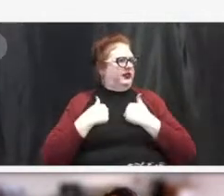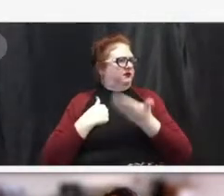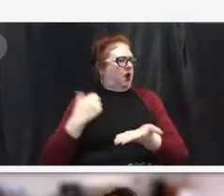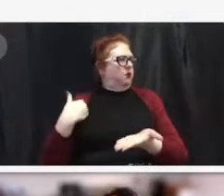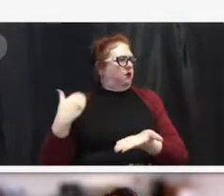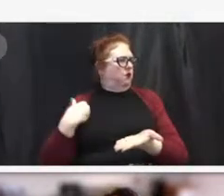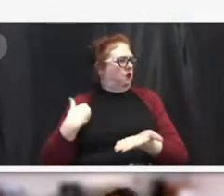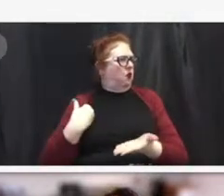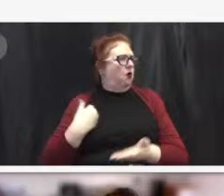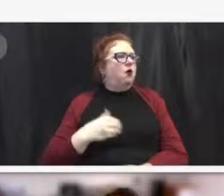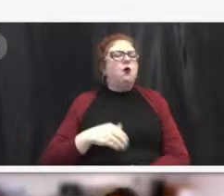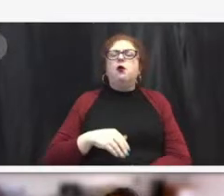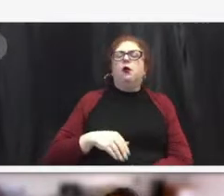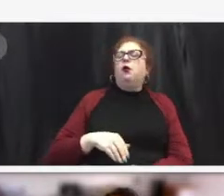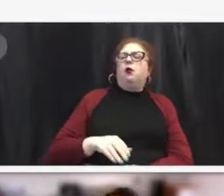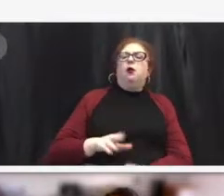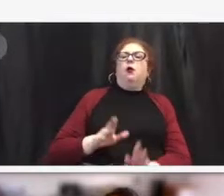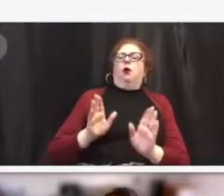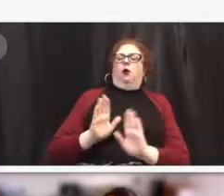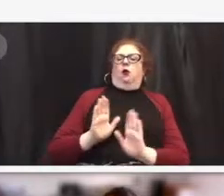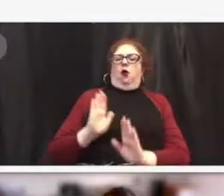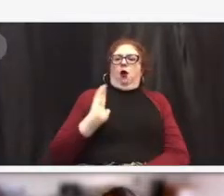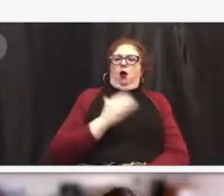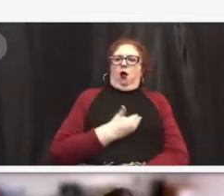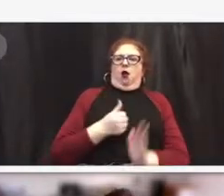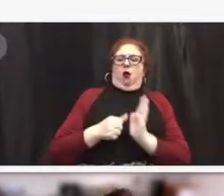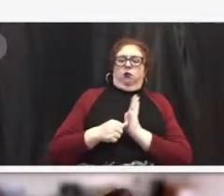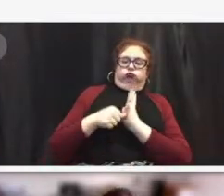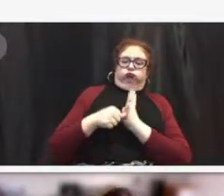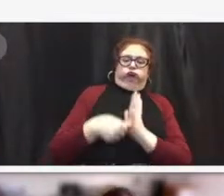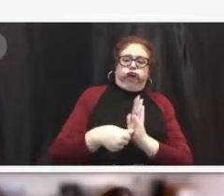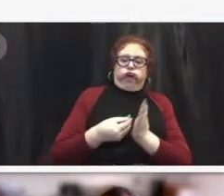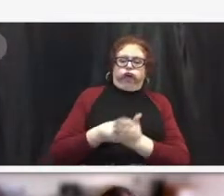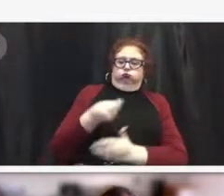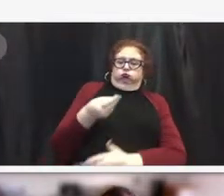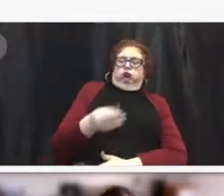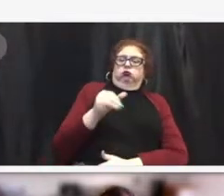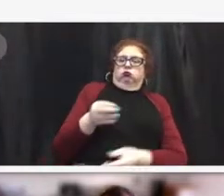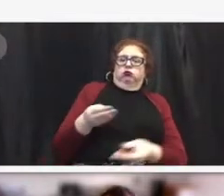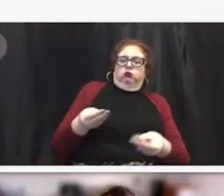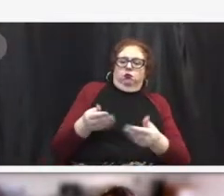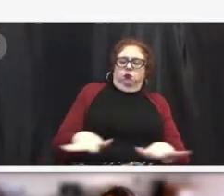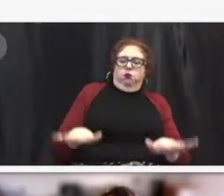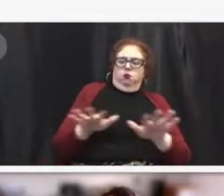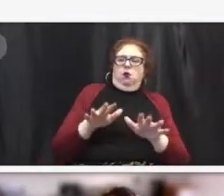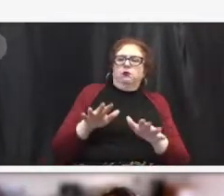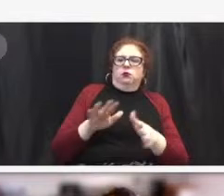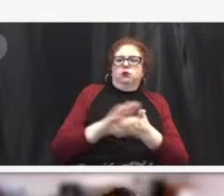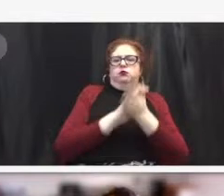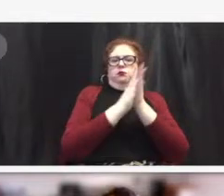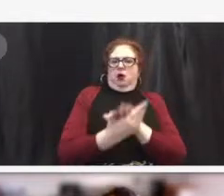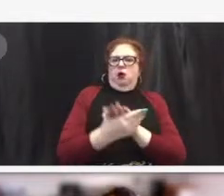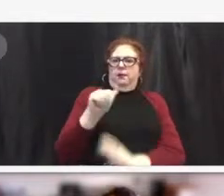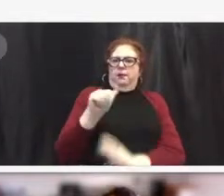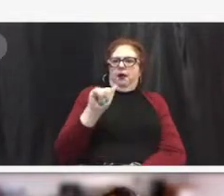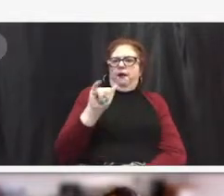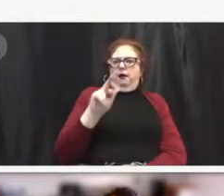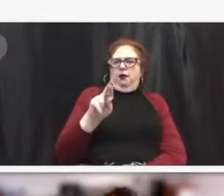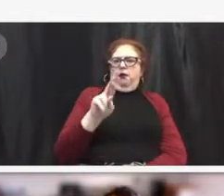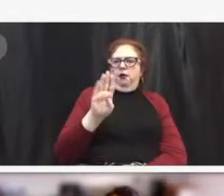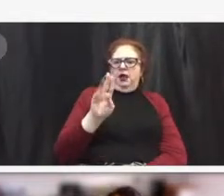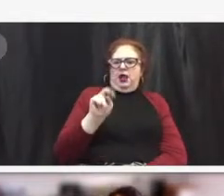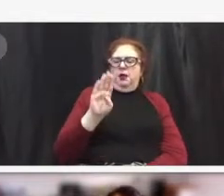No, our emphasis on purchasing the property was to turn it into an Airbnb. At the time, my